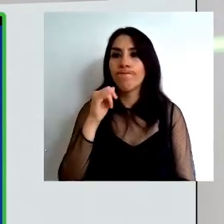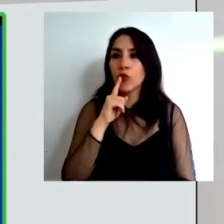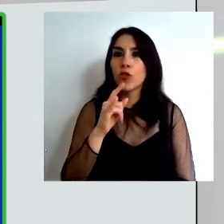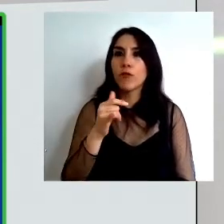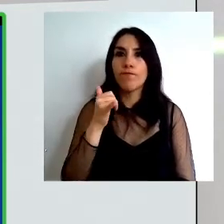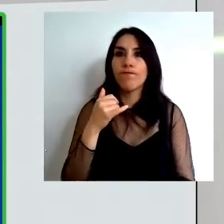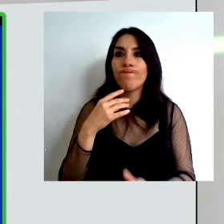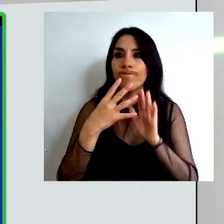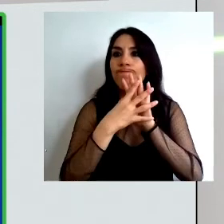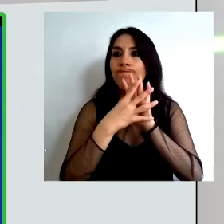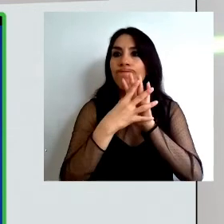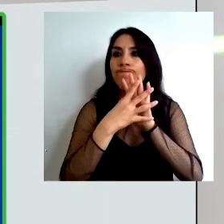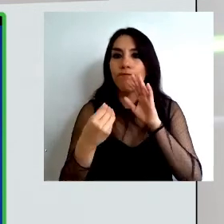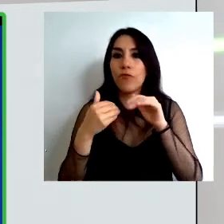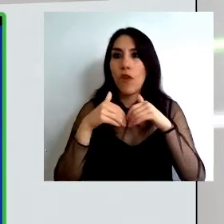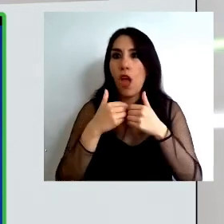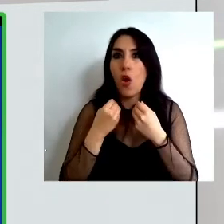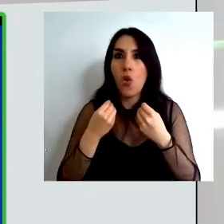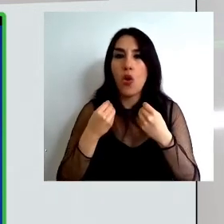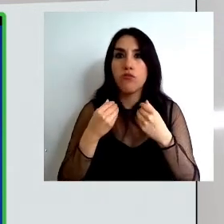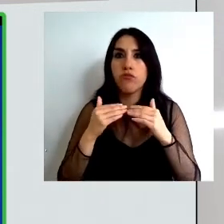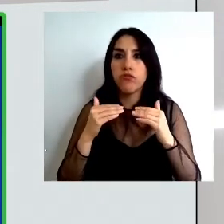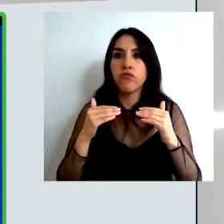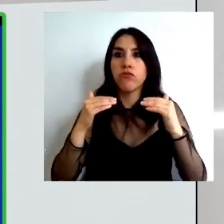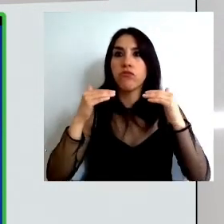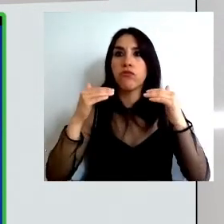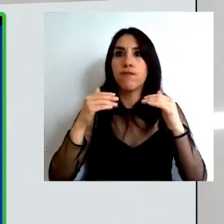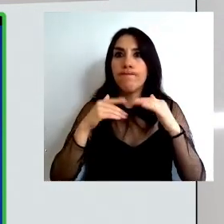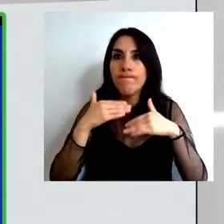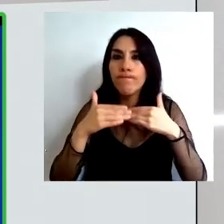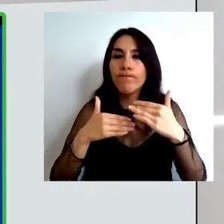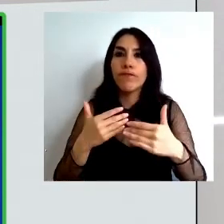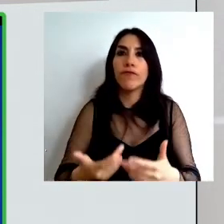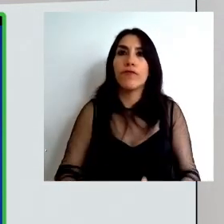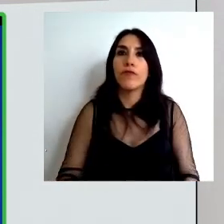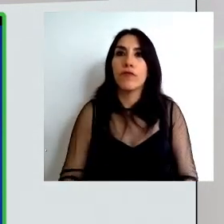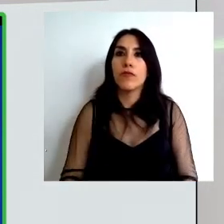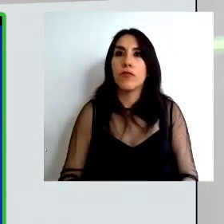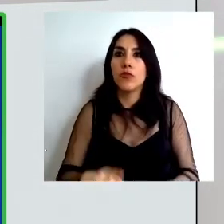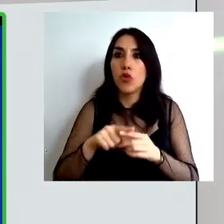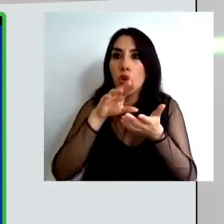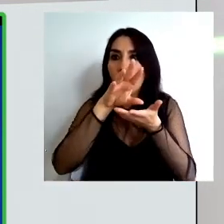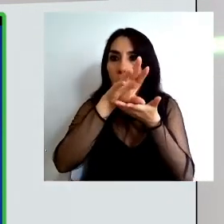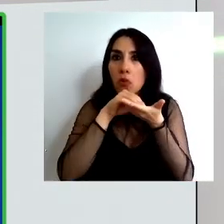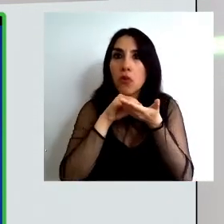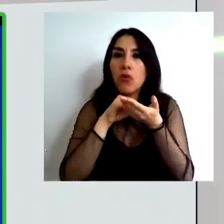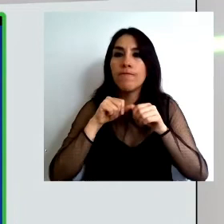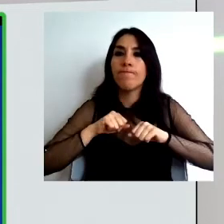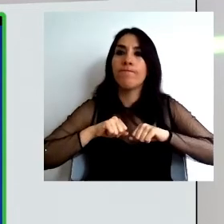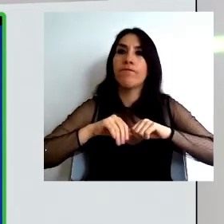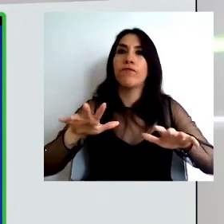that I have to say, upscaling always costs money